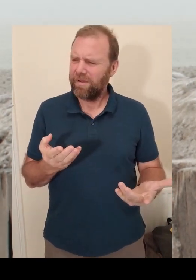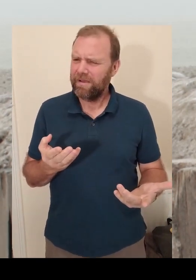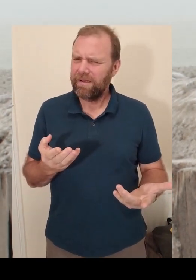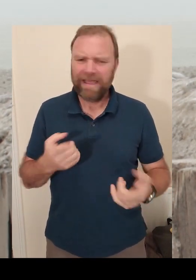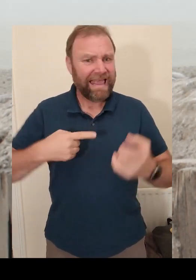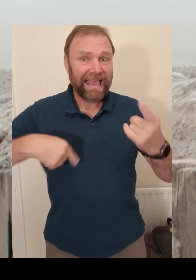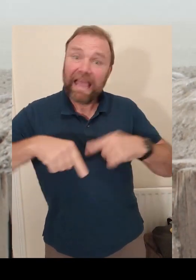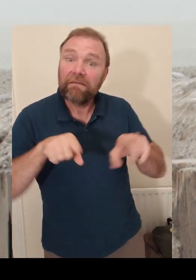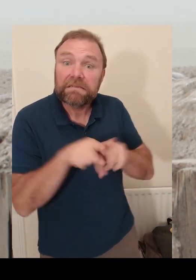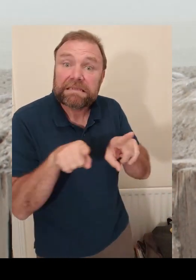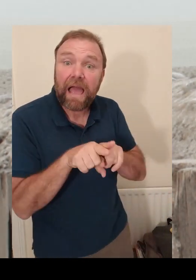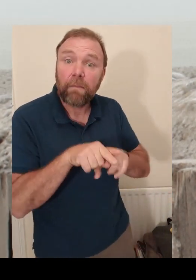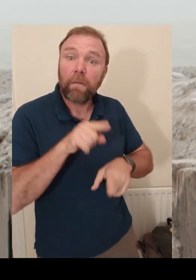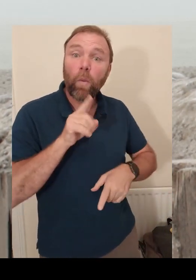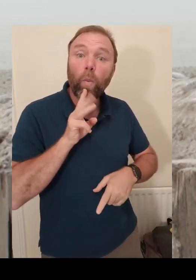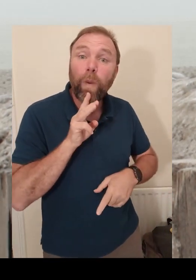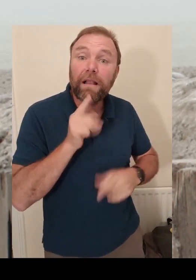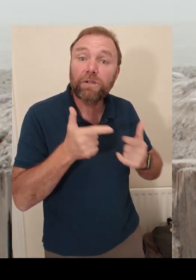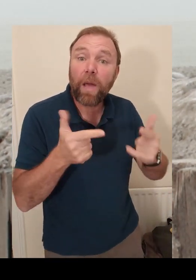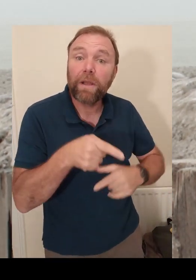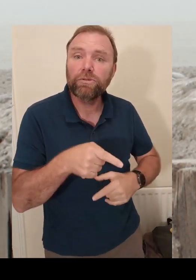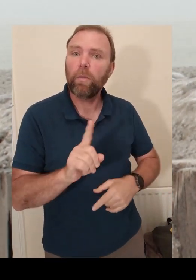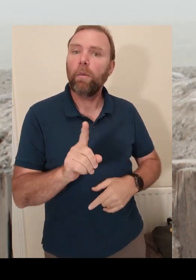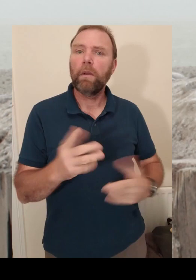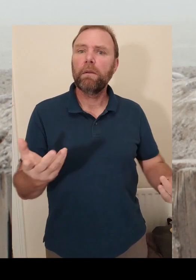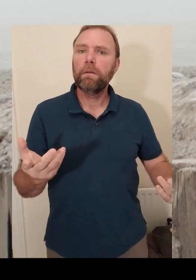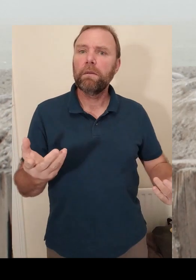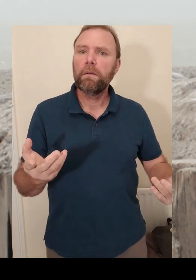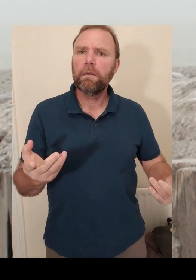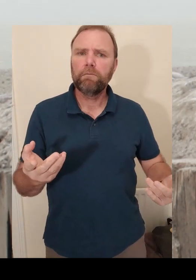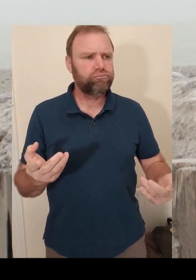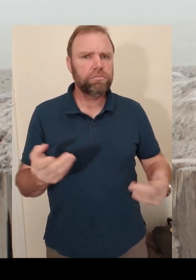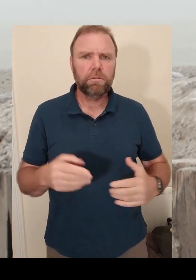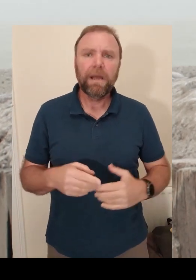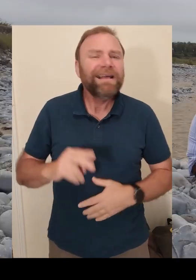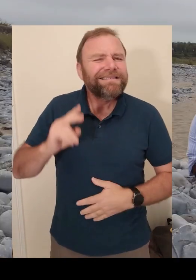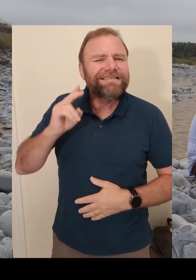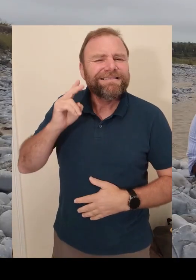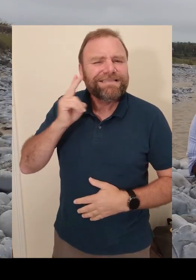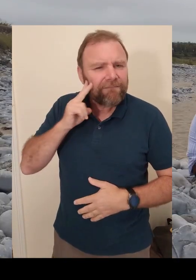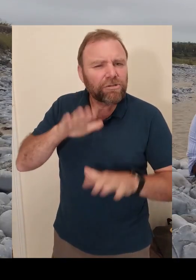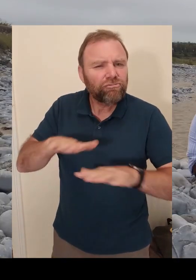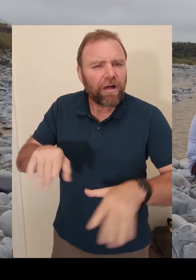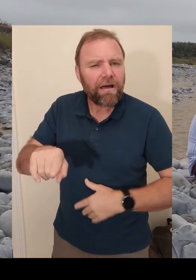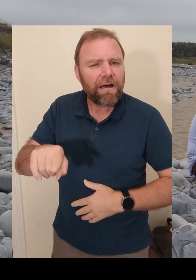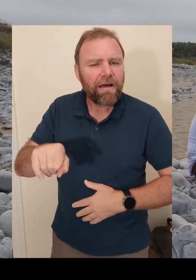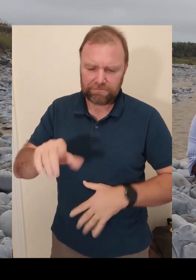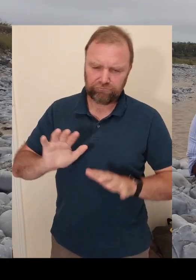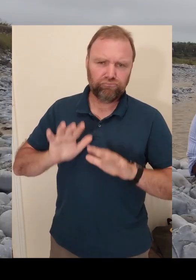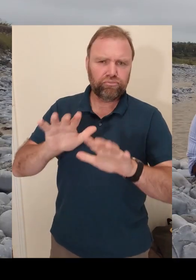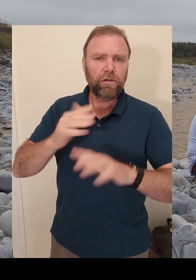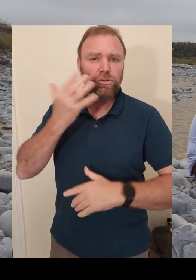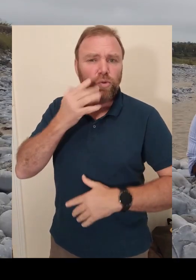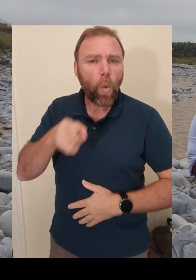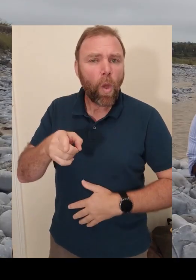know. And if we did that with the Welsh language, you know, imagine where we'd be now. With deaf children,